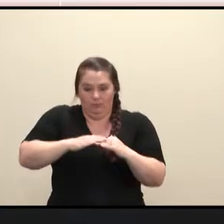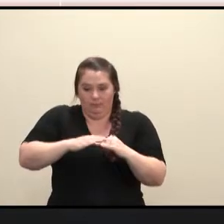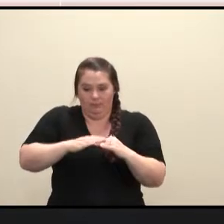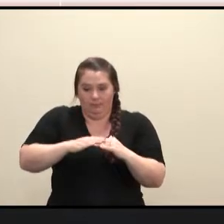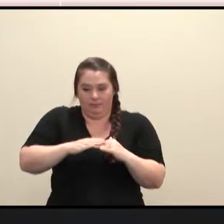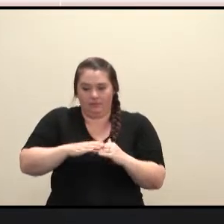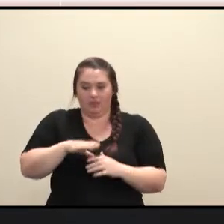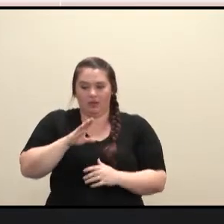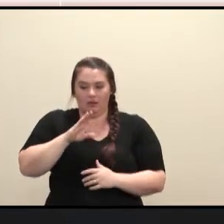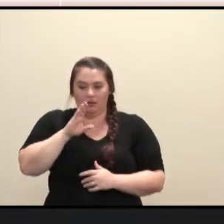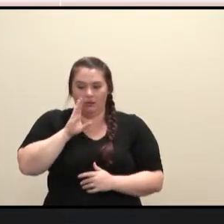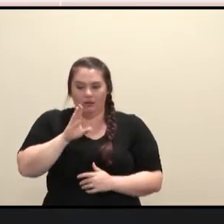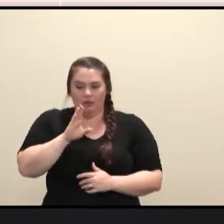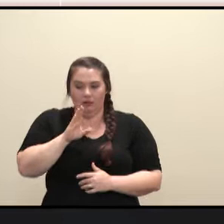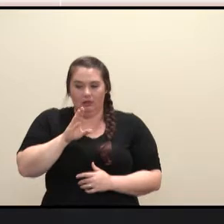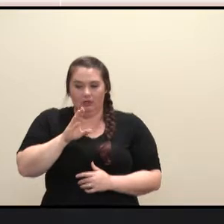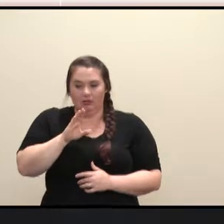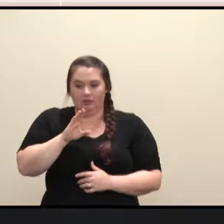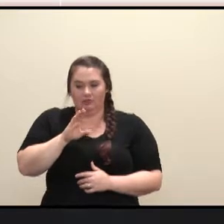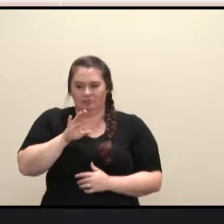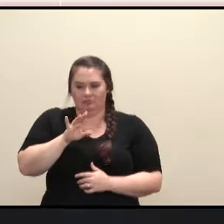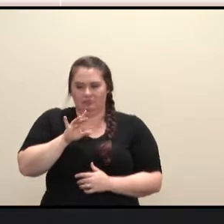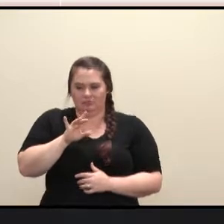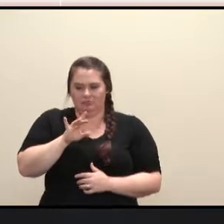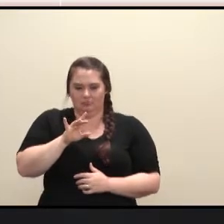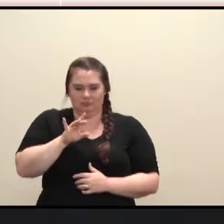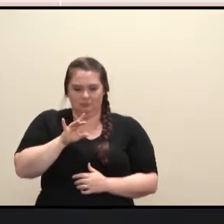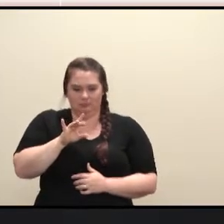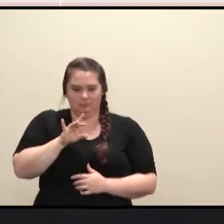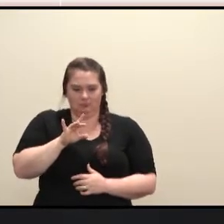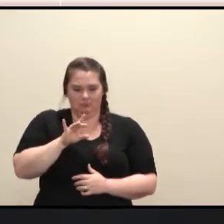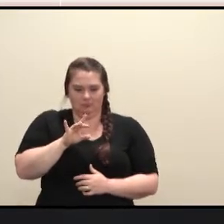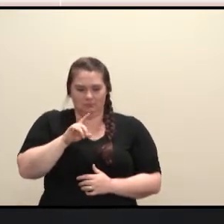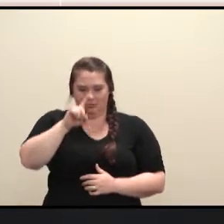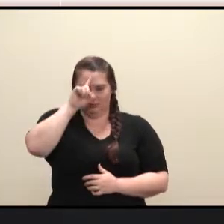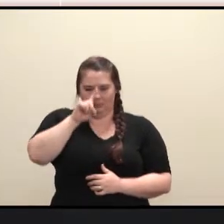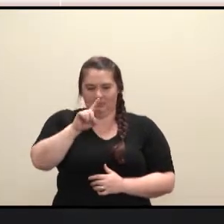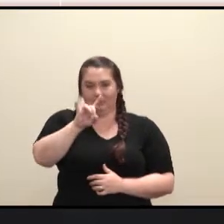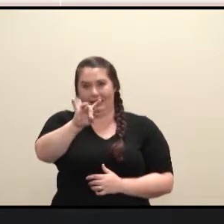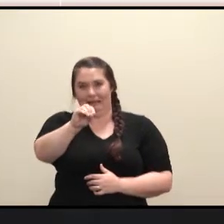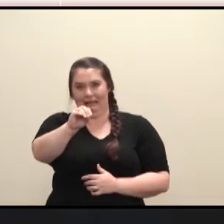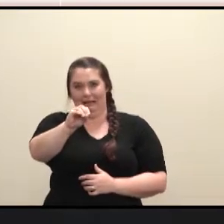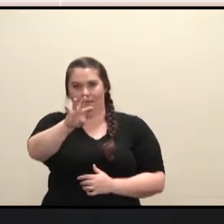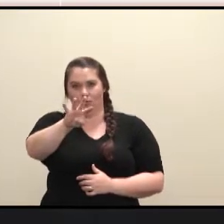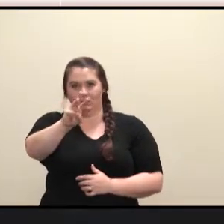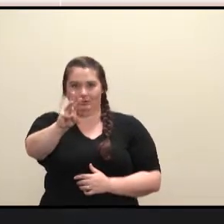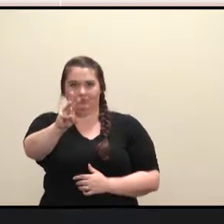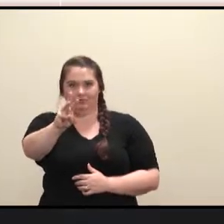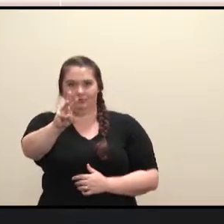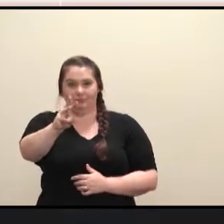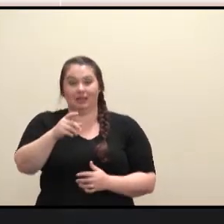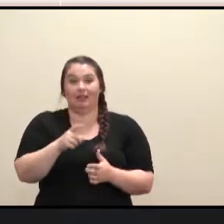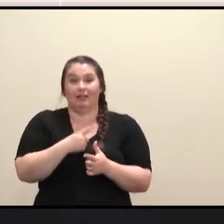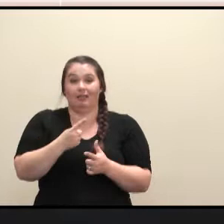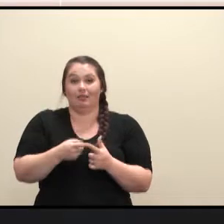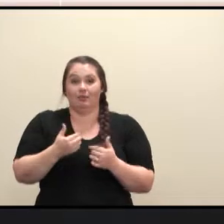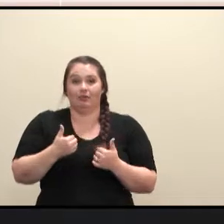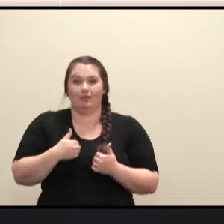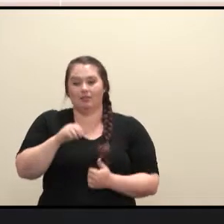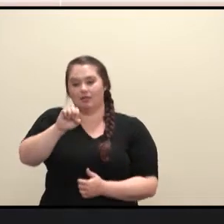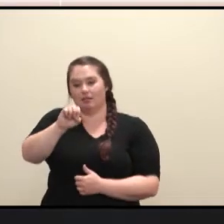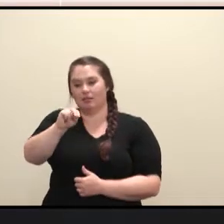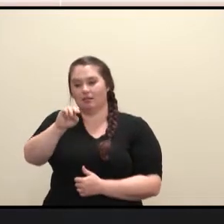80.46 floor. That's tier 1. Then we have our enrichment tax